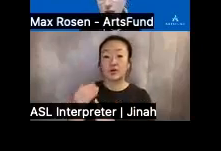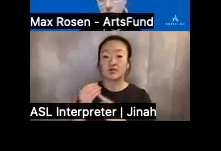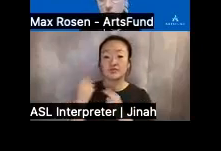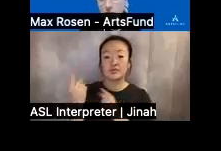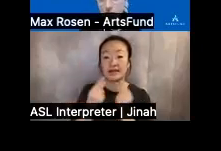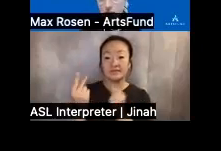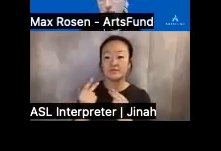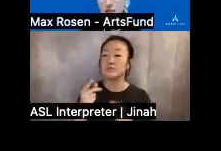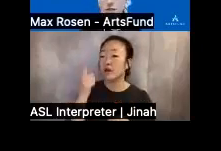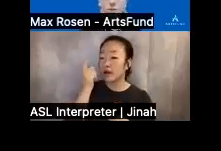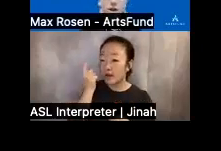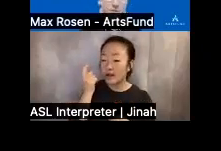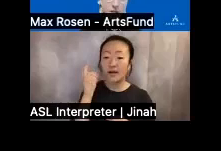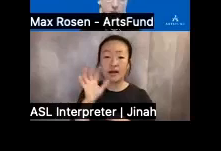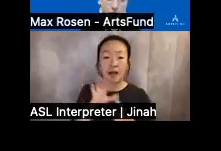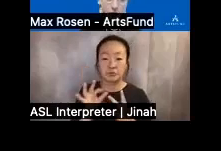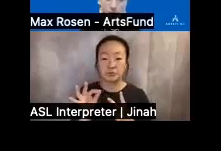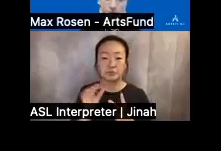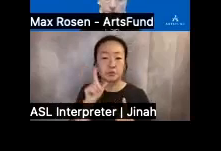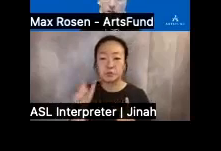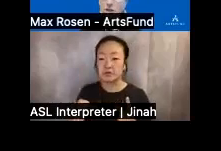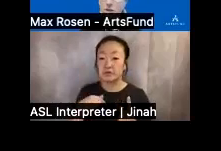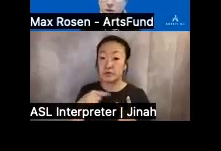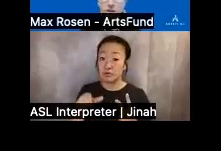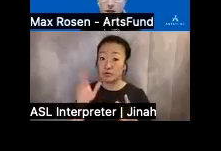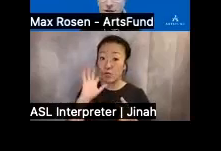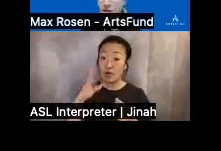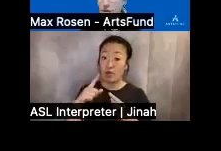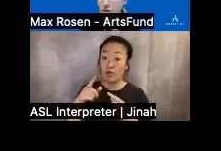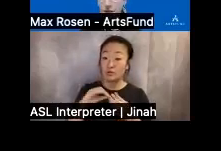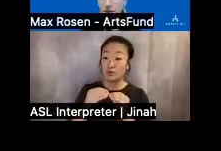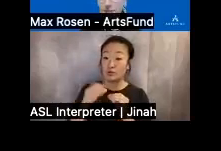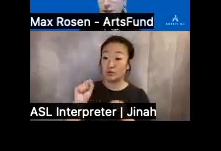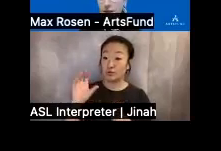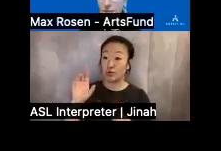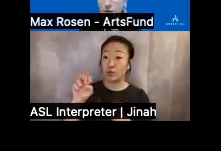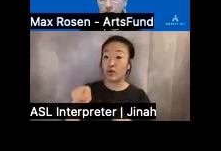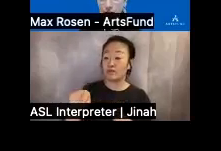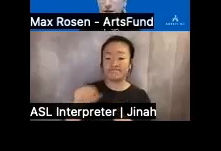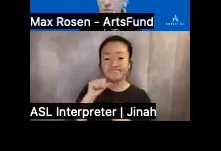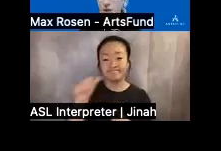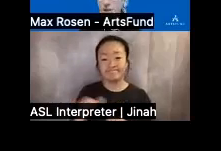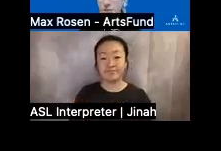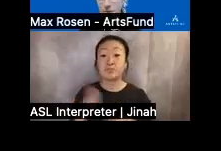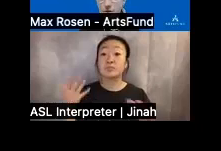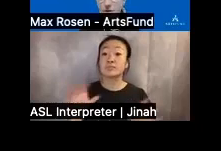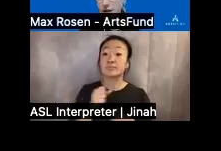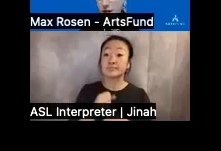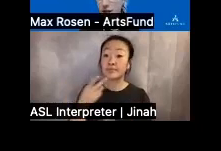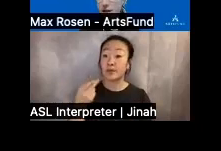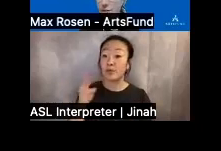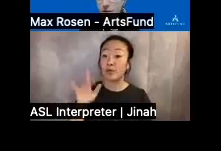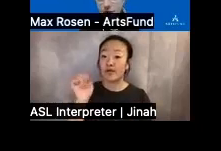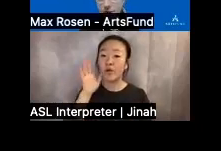This is optional again, and it will not be scored. So once I've finished creating my profile, I'll press the blue